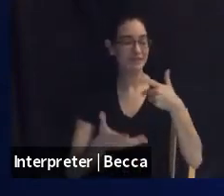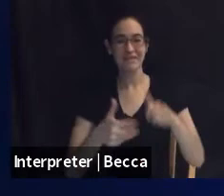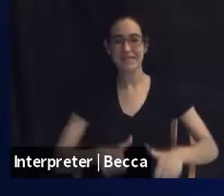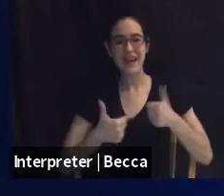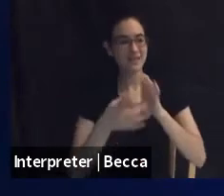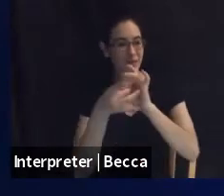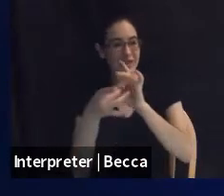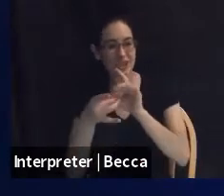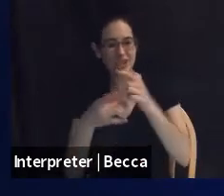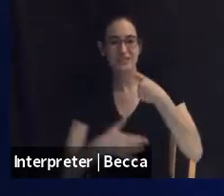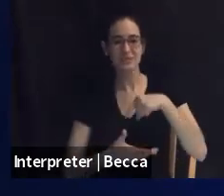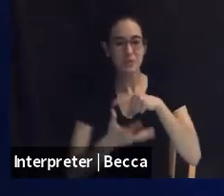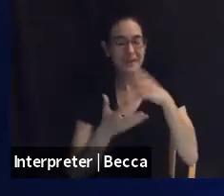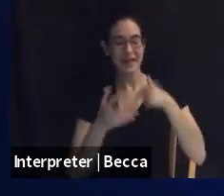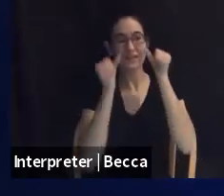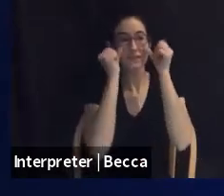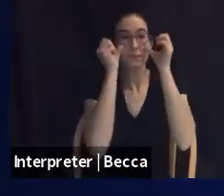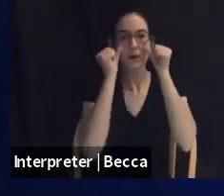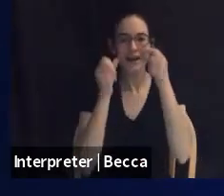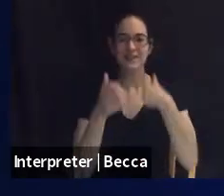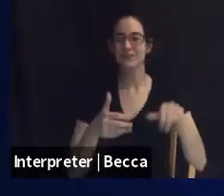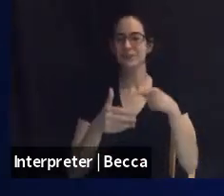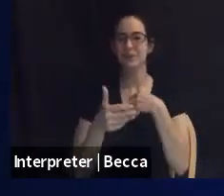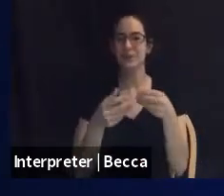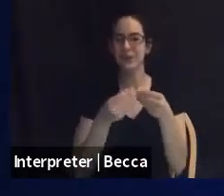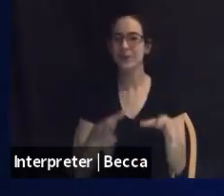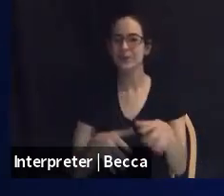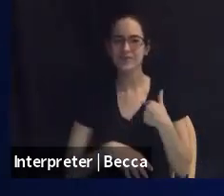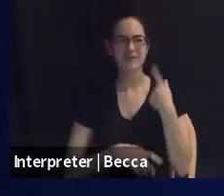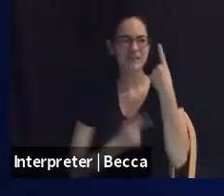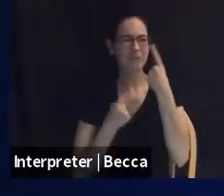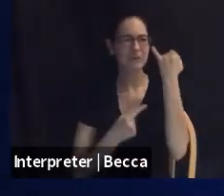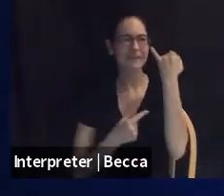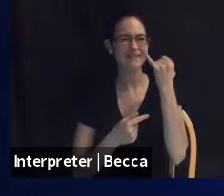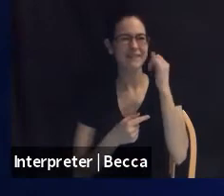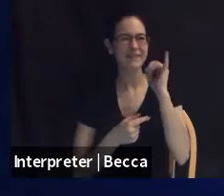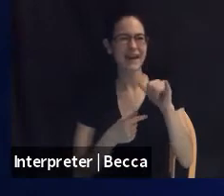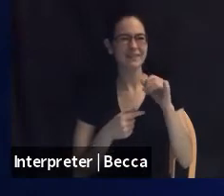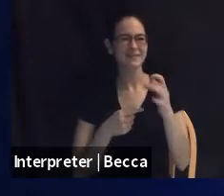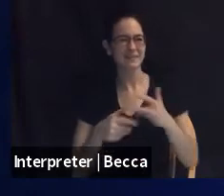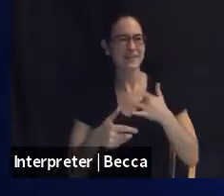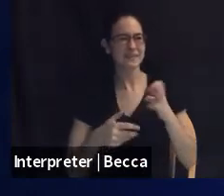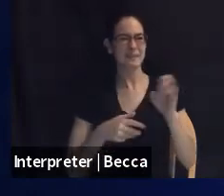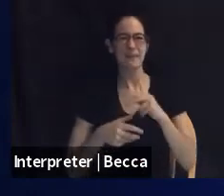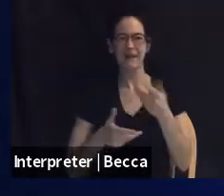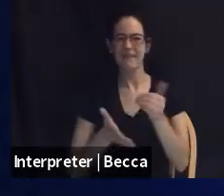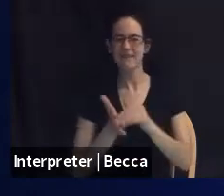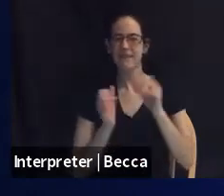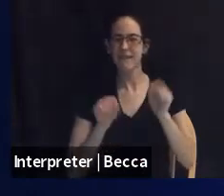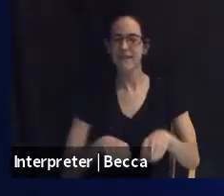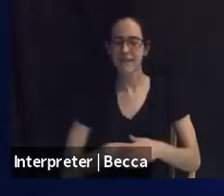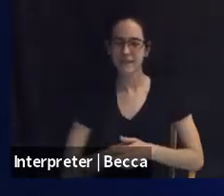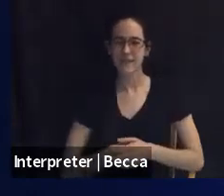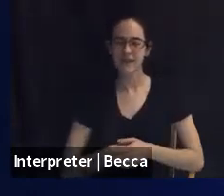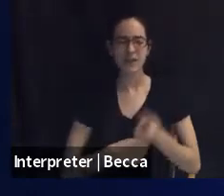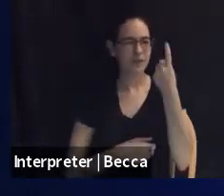our awe. And I wonder if we could get that back. We get back to understanding that the life we